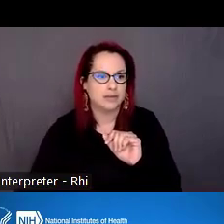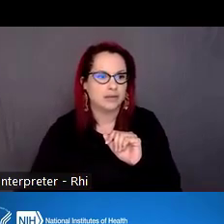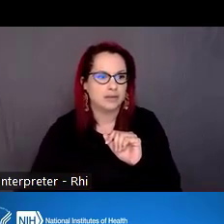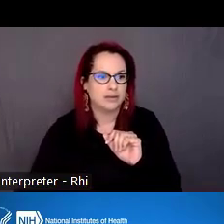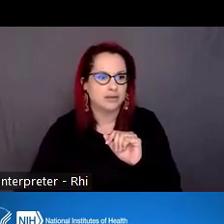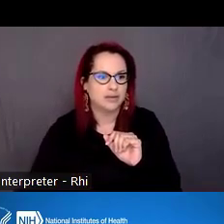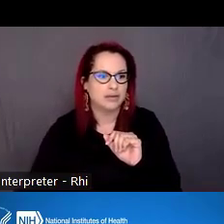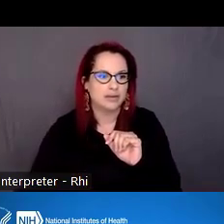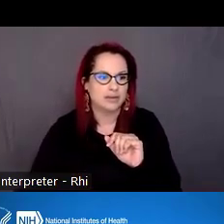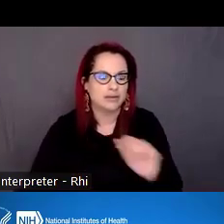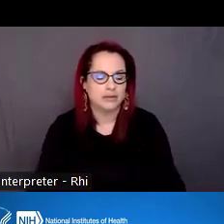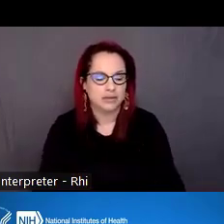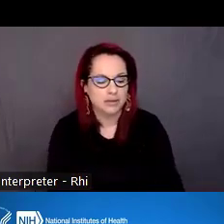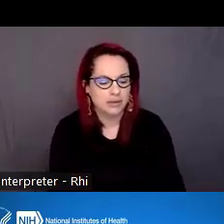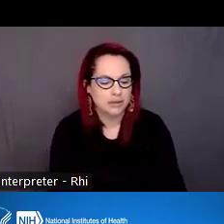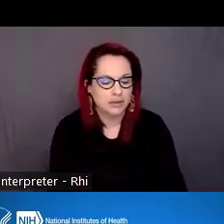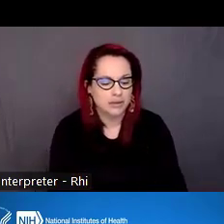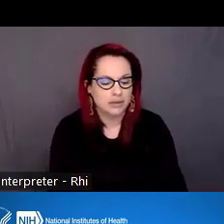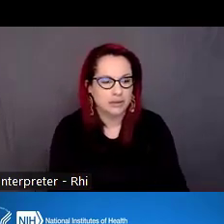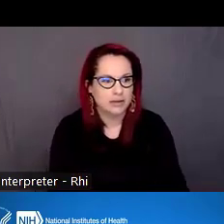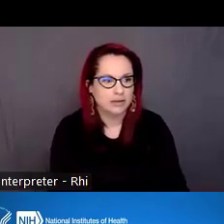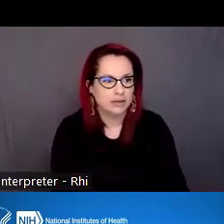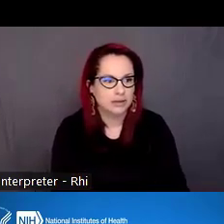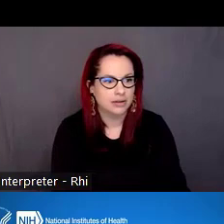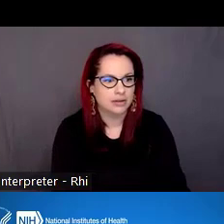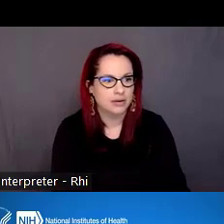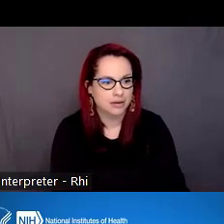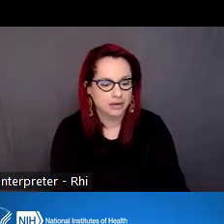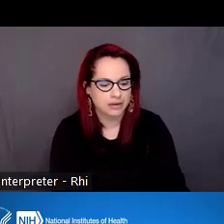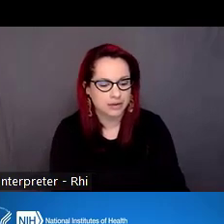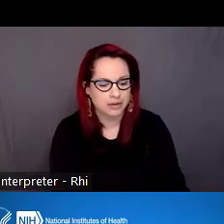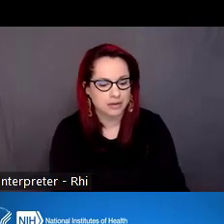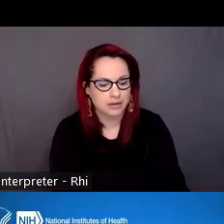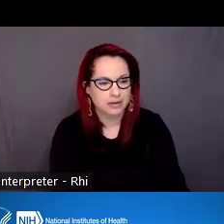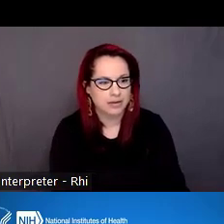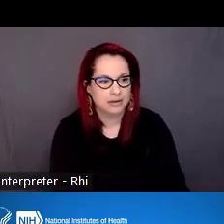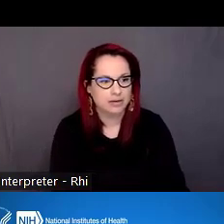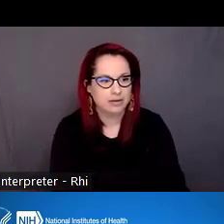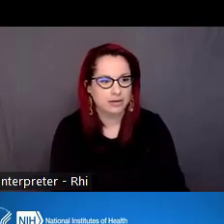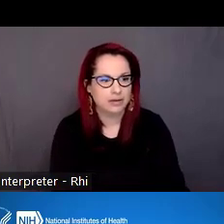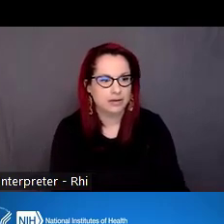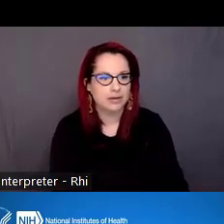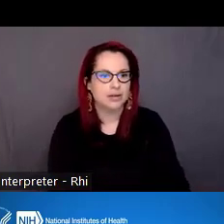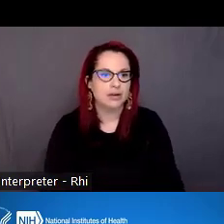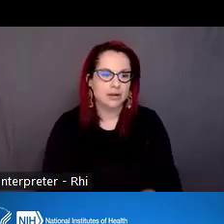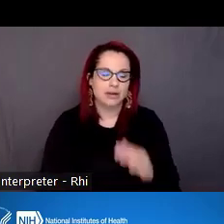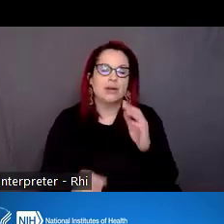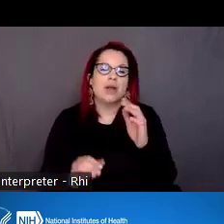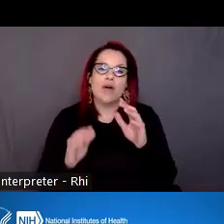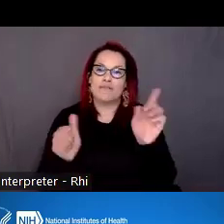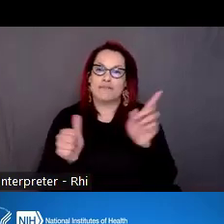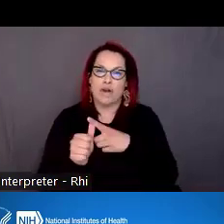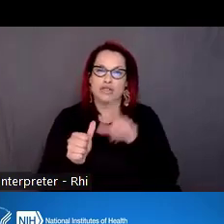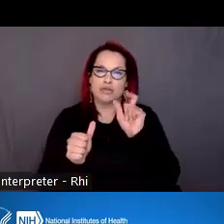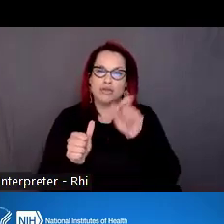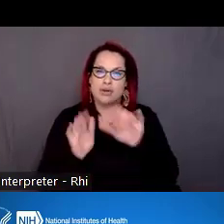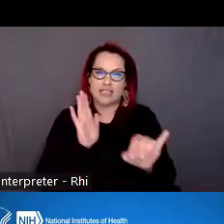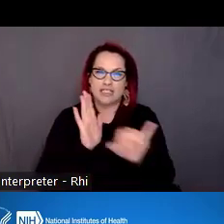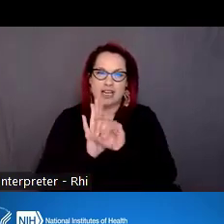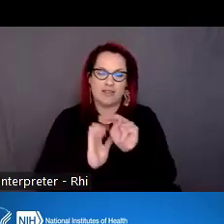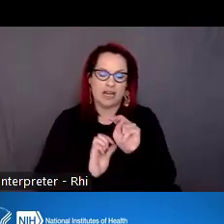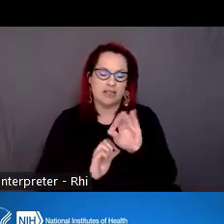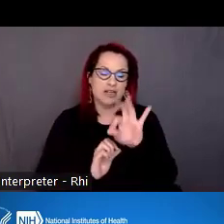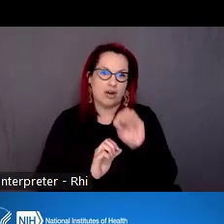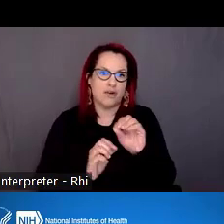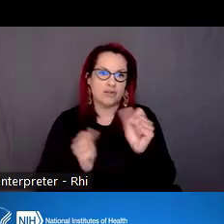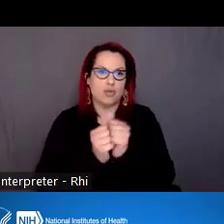So first, during the planning phase, as I've mentioned, you want to identify the NOFOs with applicable